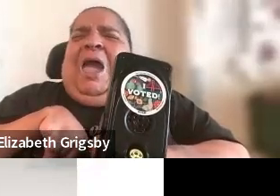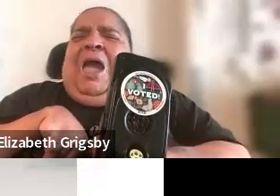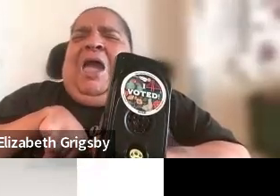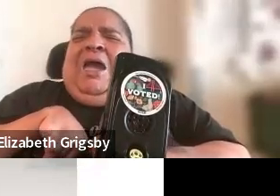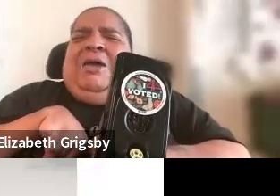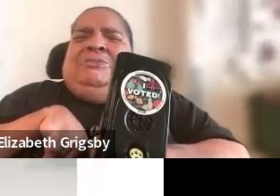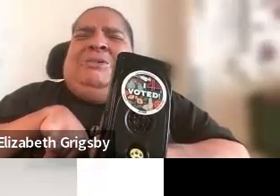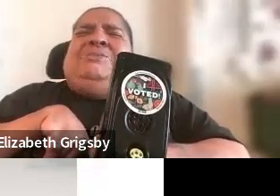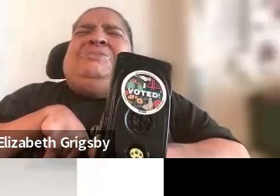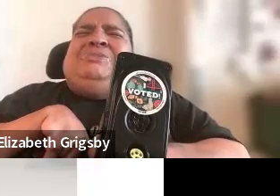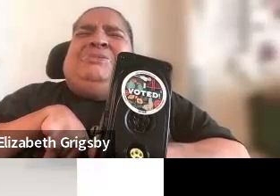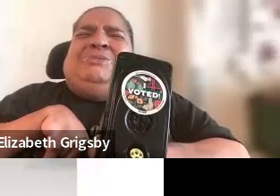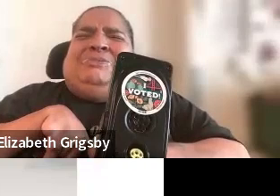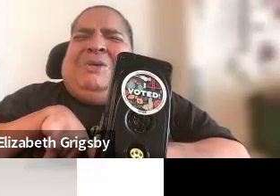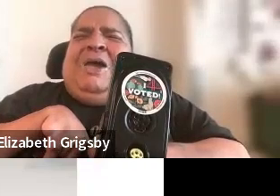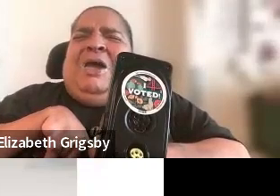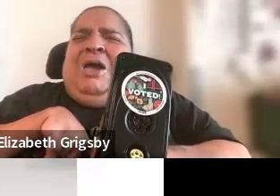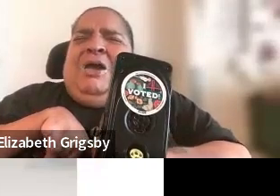everything. And this